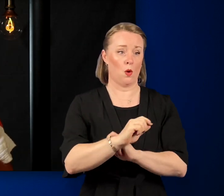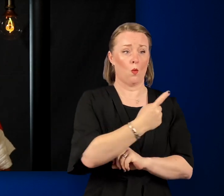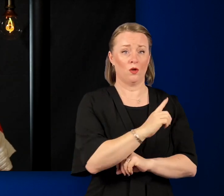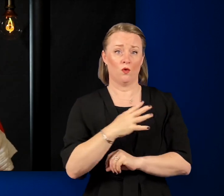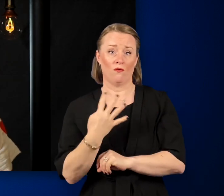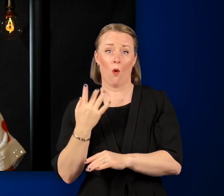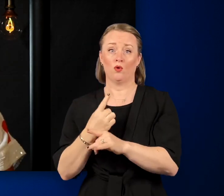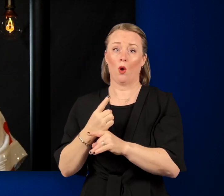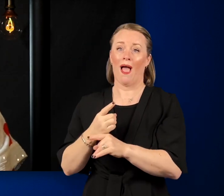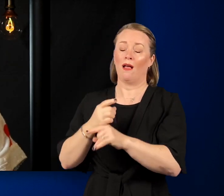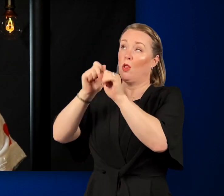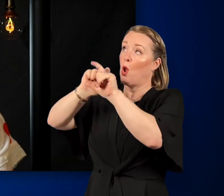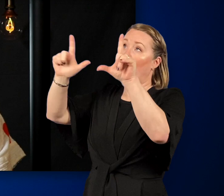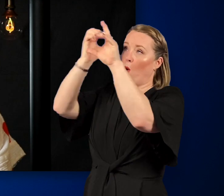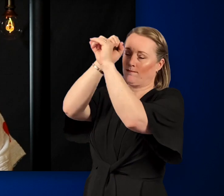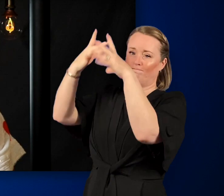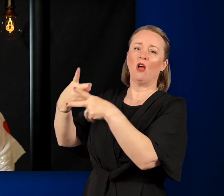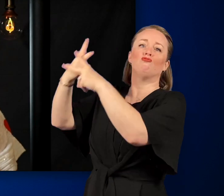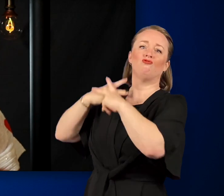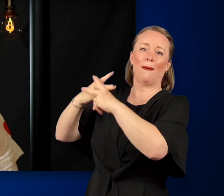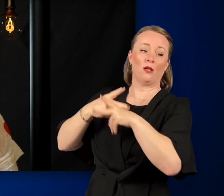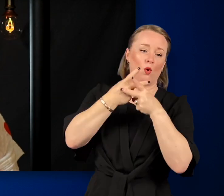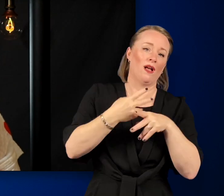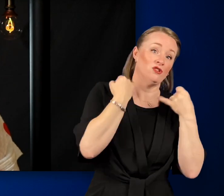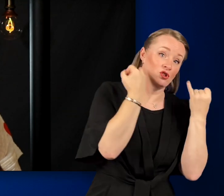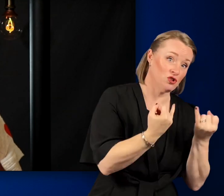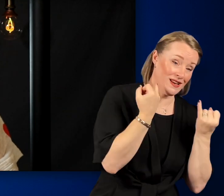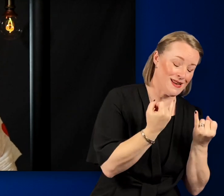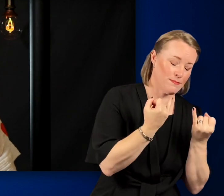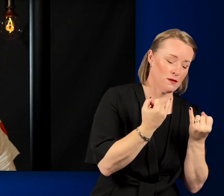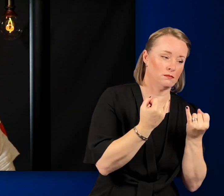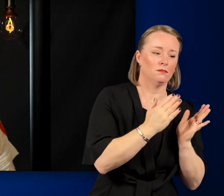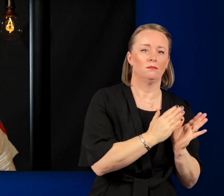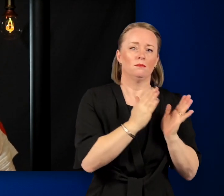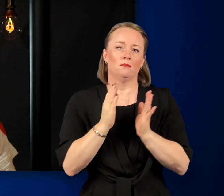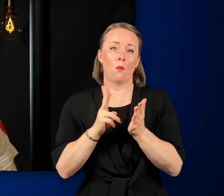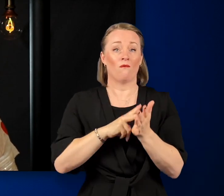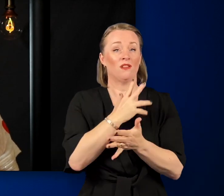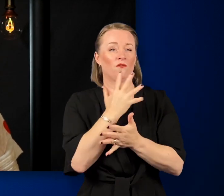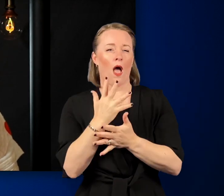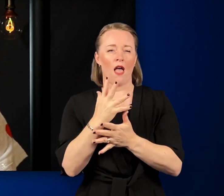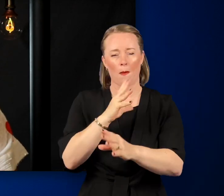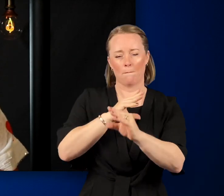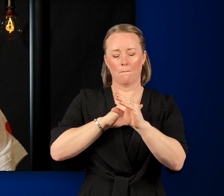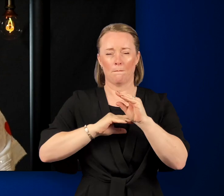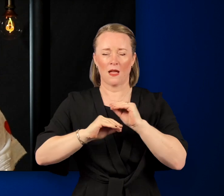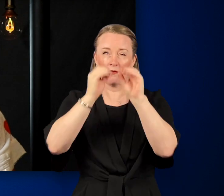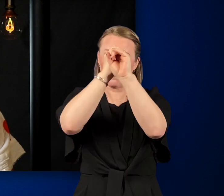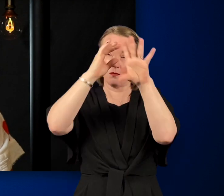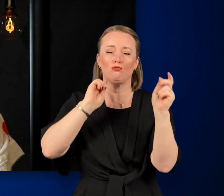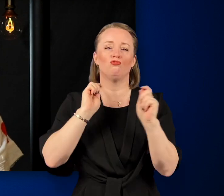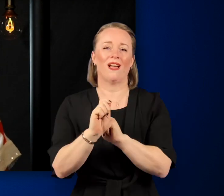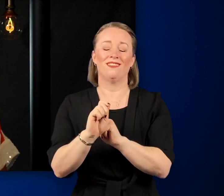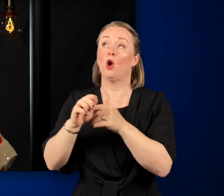looking at the shepherd who looks after his flock. But now I think David switches his metaphor to that of a